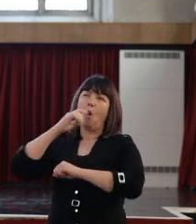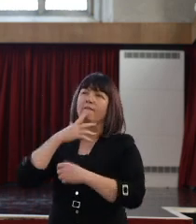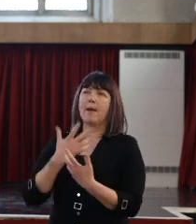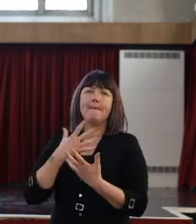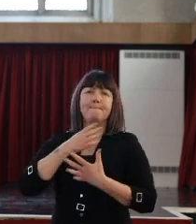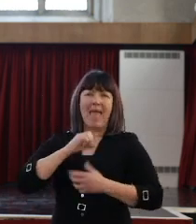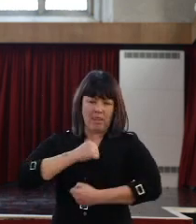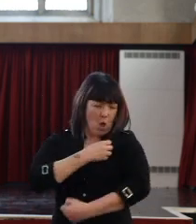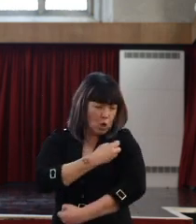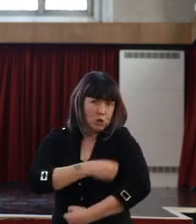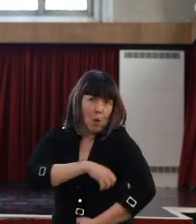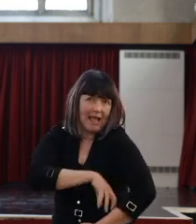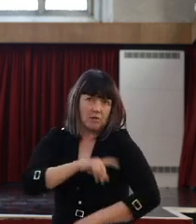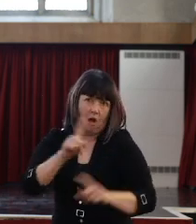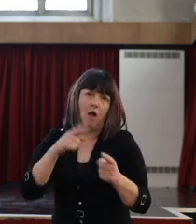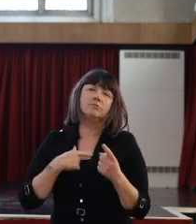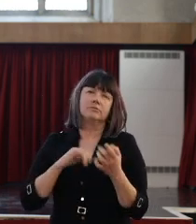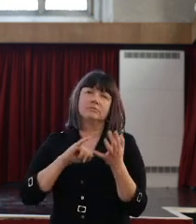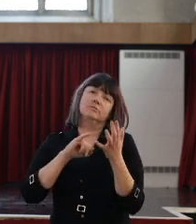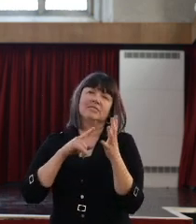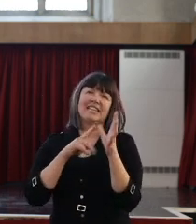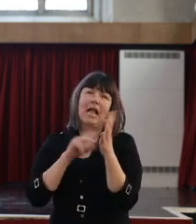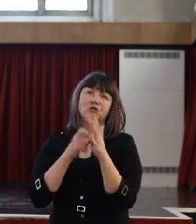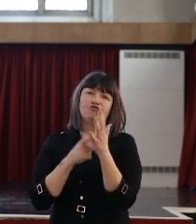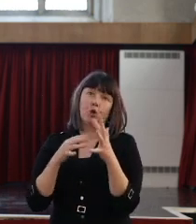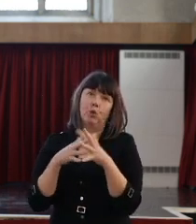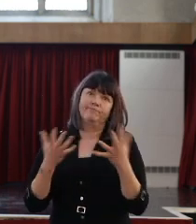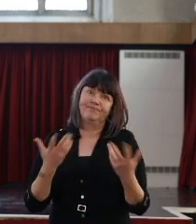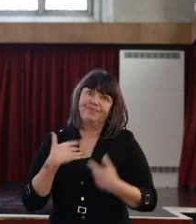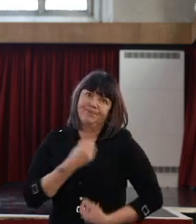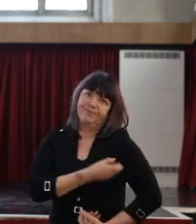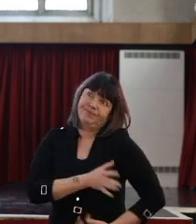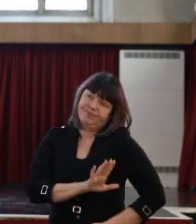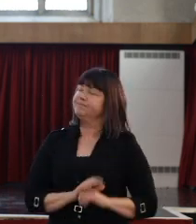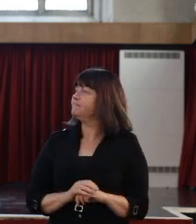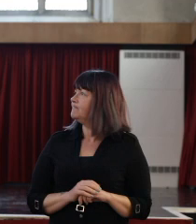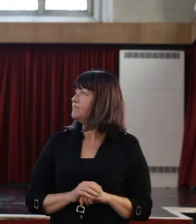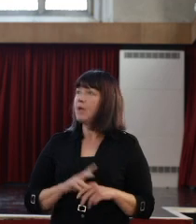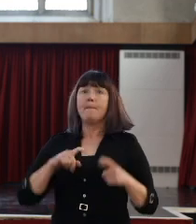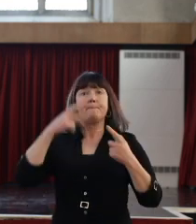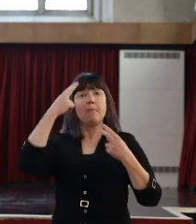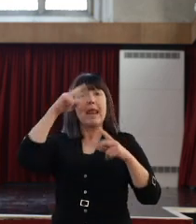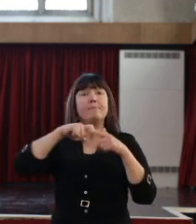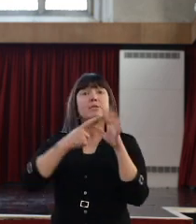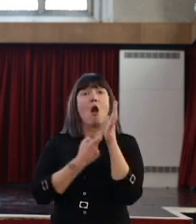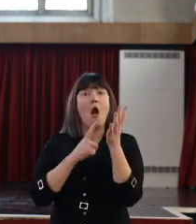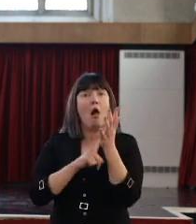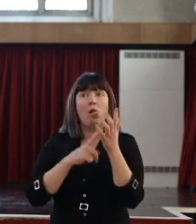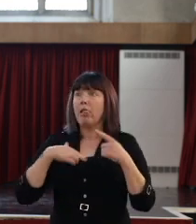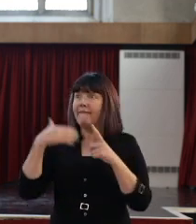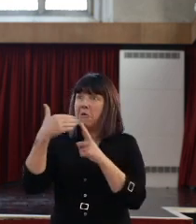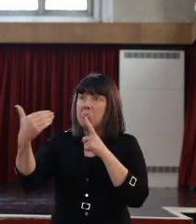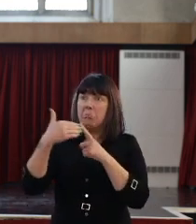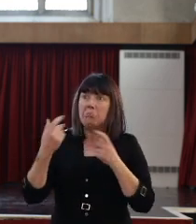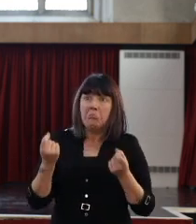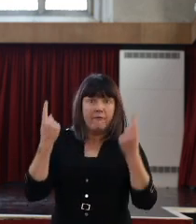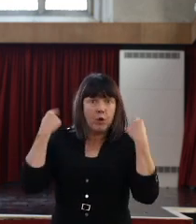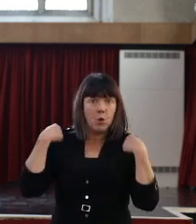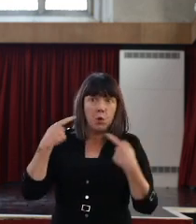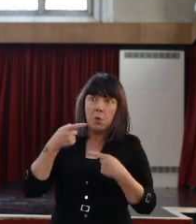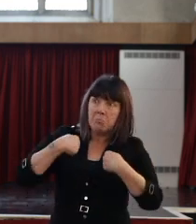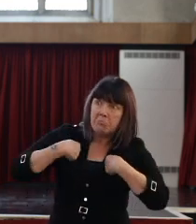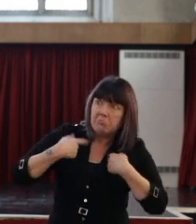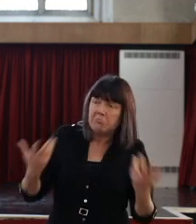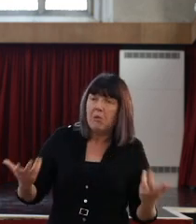So, start with a gag. So, my name's Karl. If you don't know me, I've been a comedy writer for television, stage, and radio for